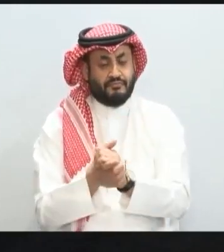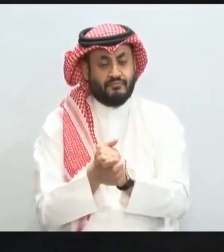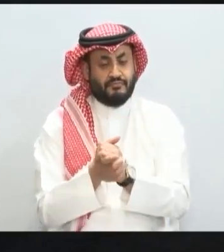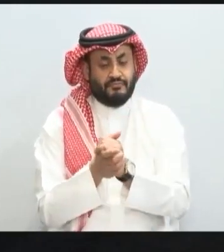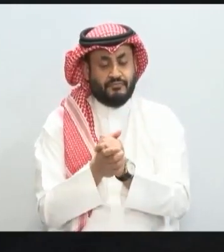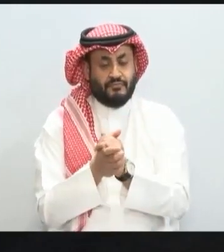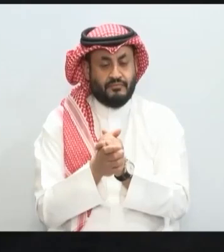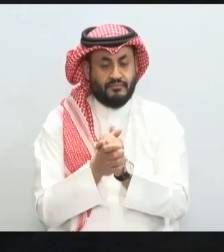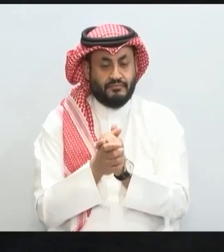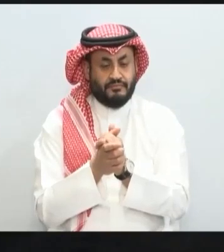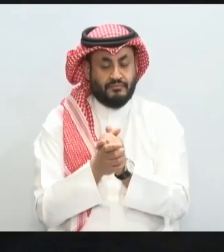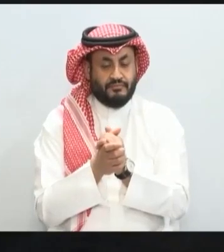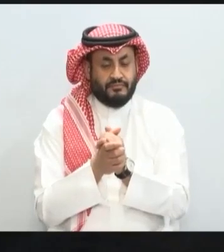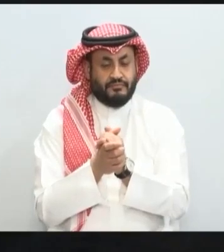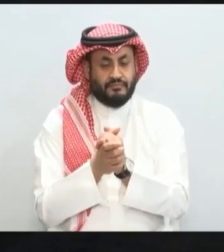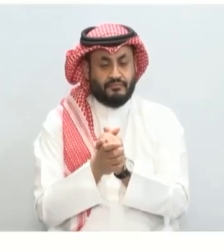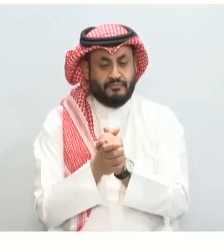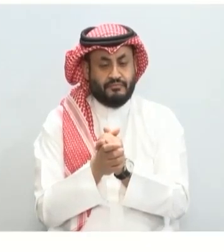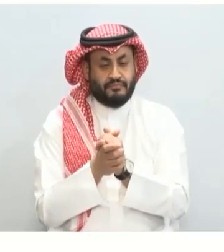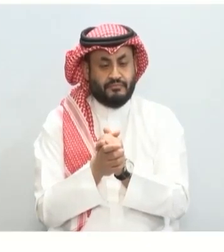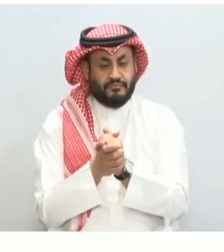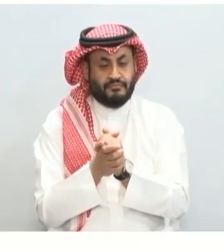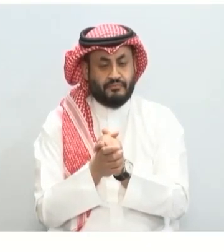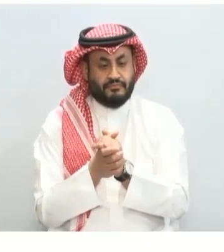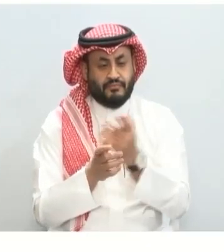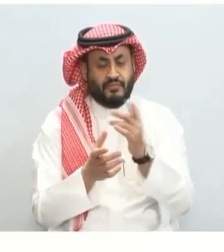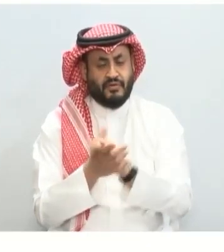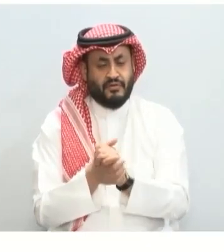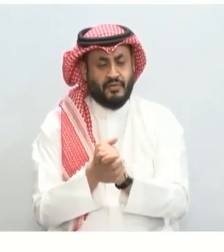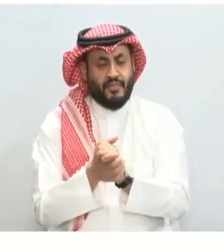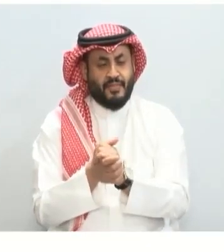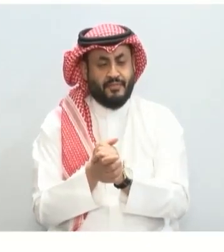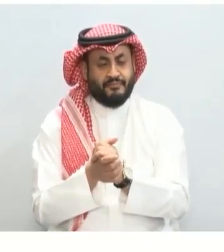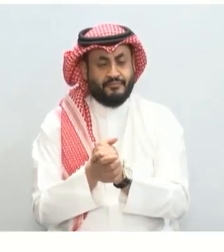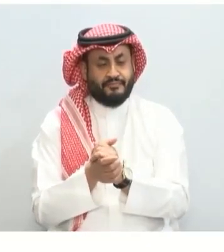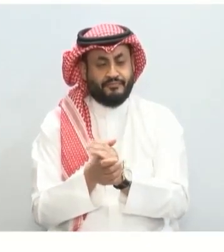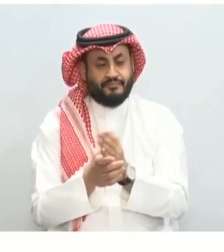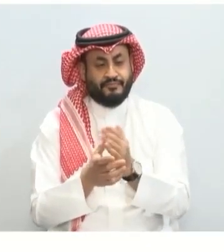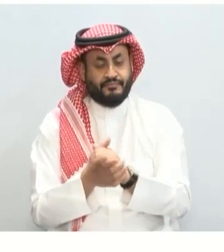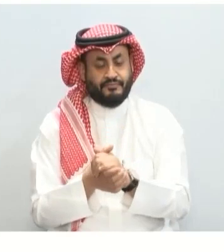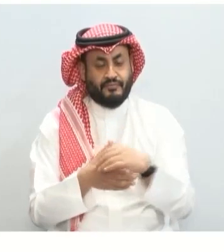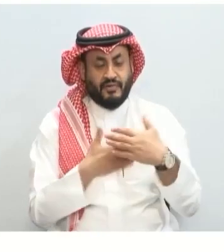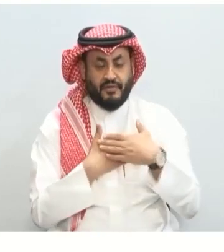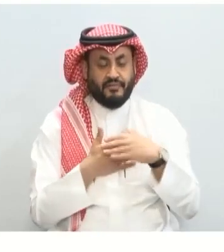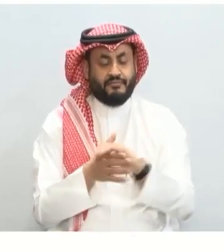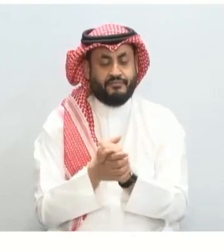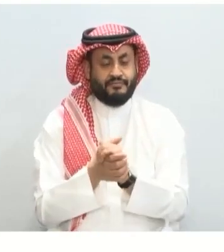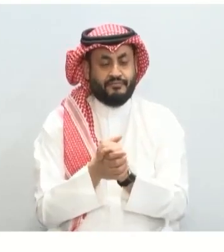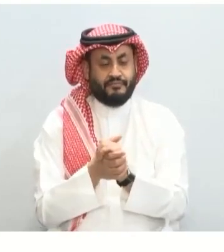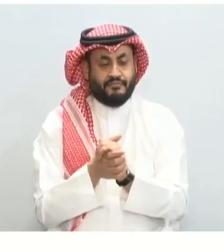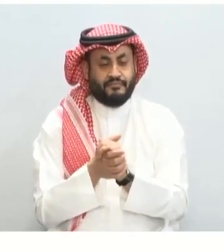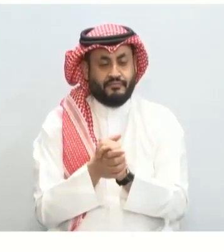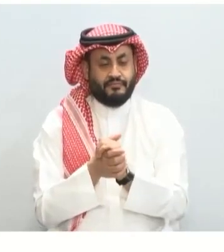it means something is extremely rare. So phenomenal spread. Fadwa said, my pleasure, my